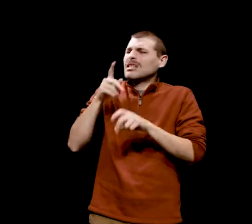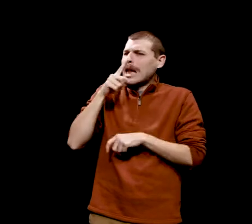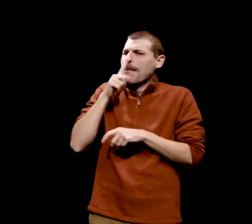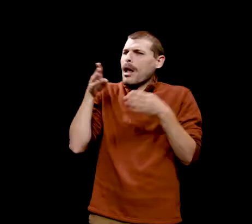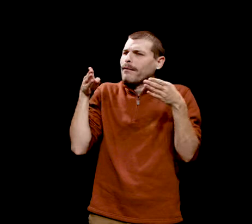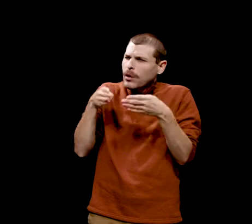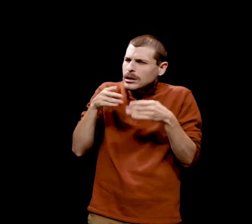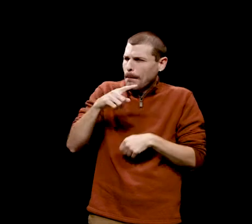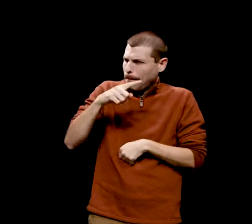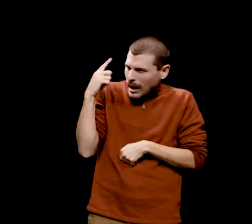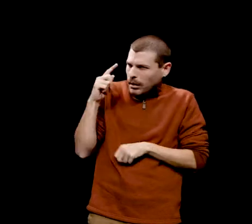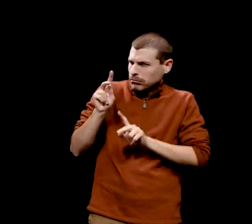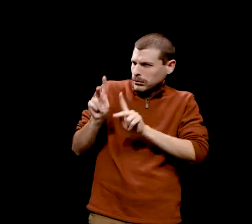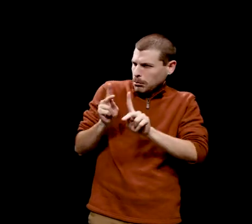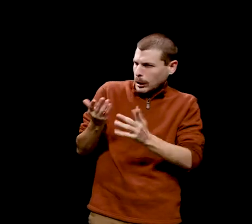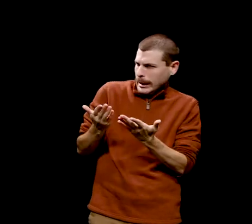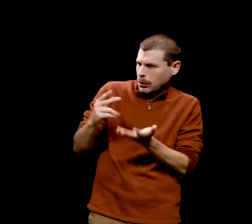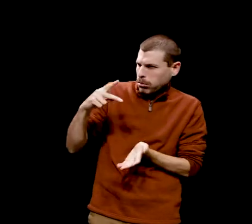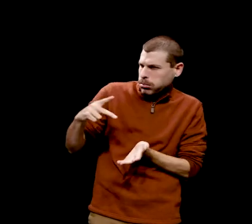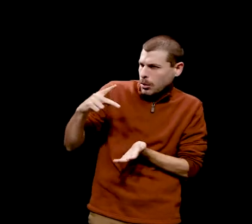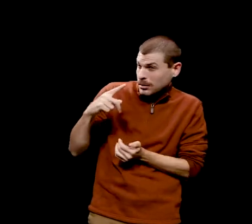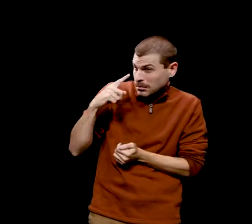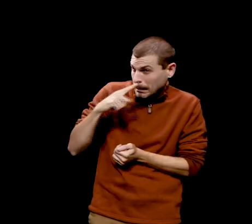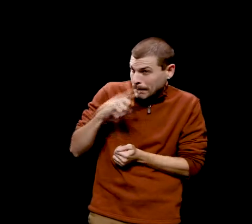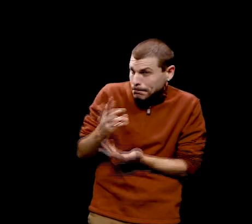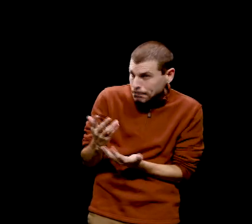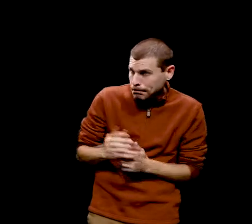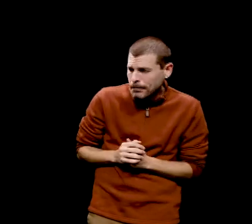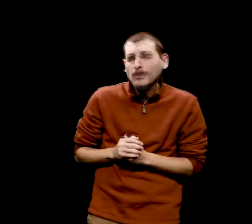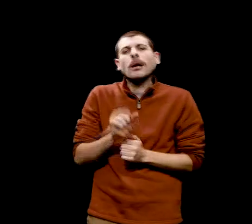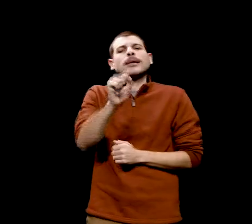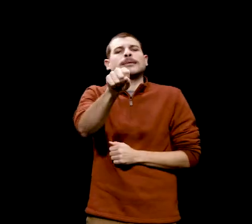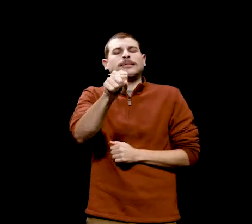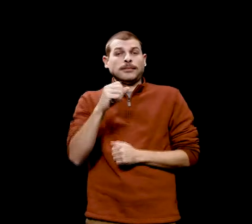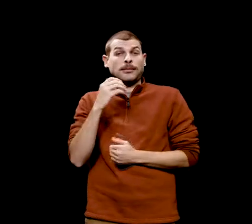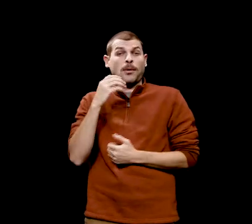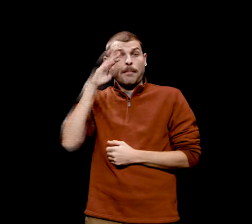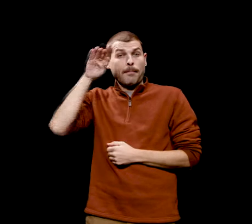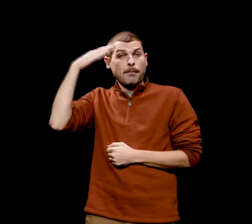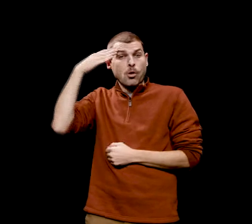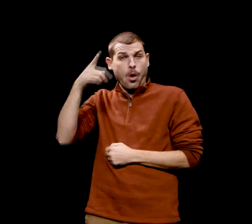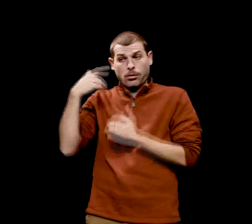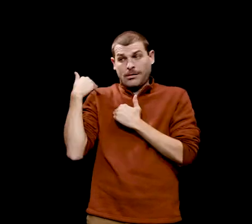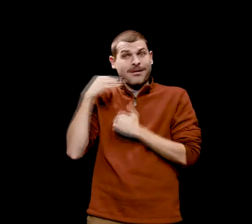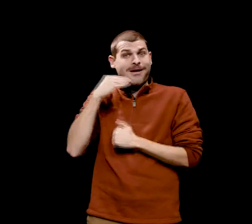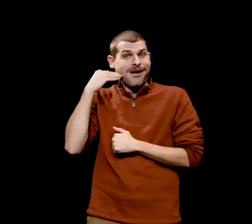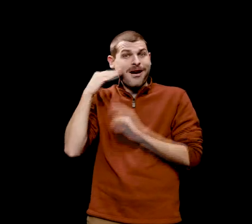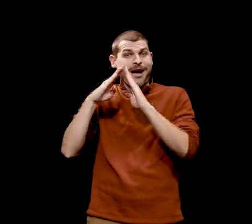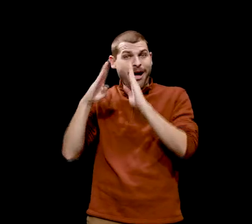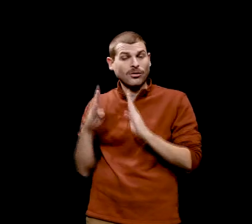so let me do that. So I worked specifically with the Housing Bureau to ensure that we reallocated